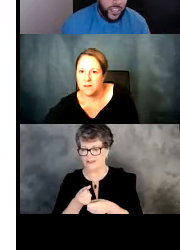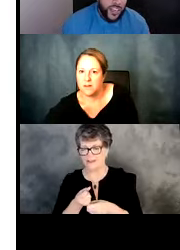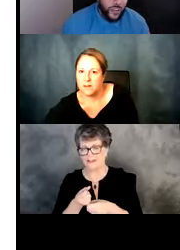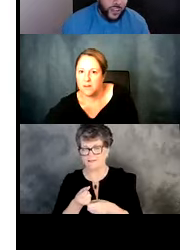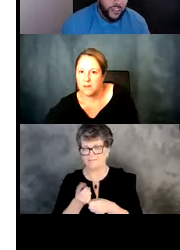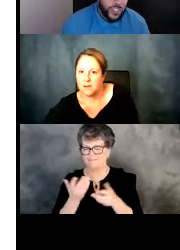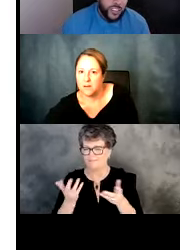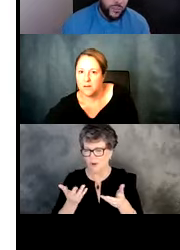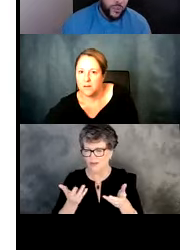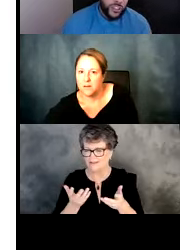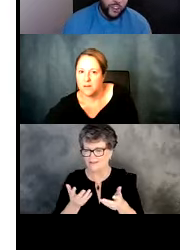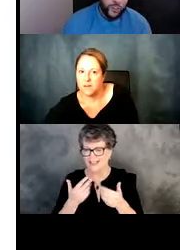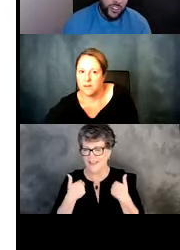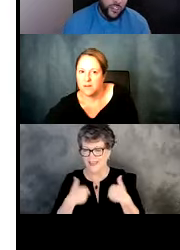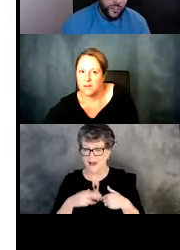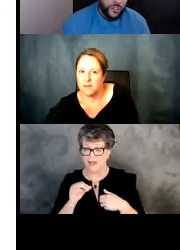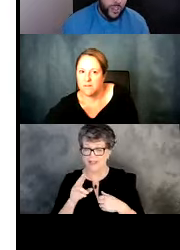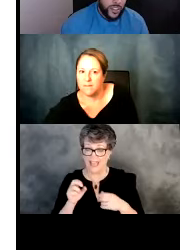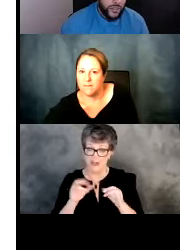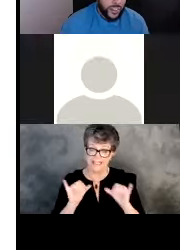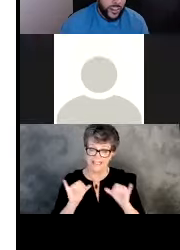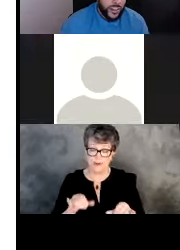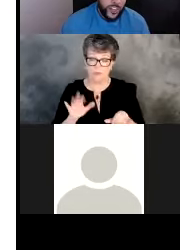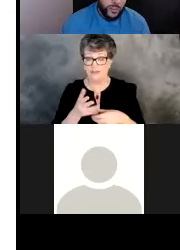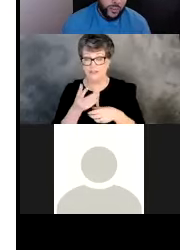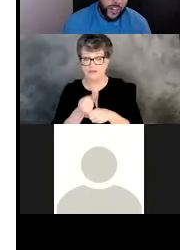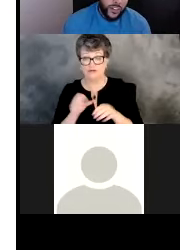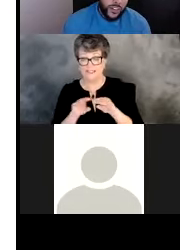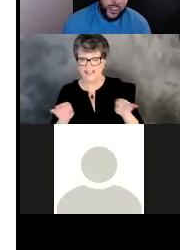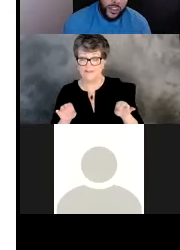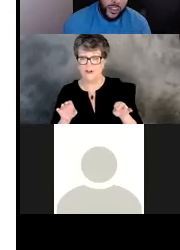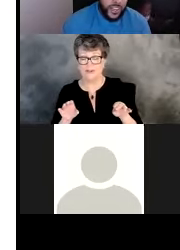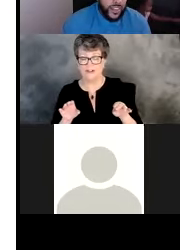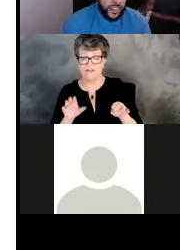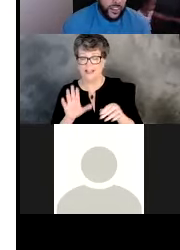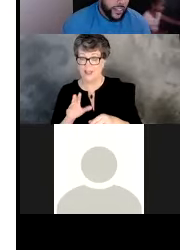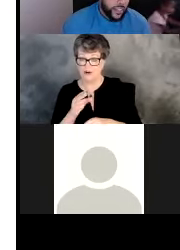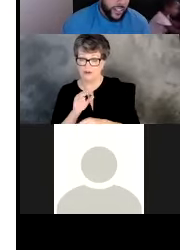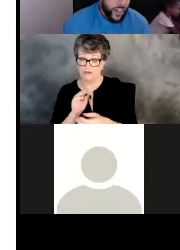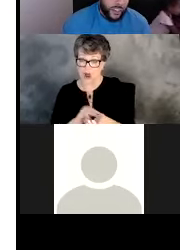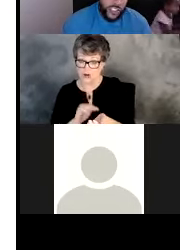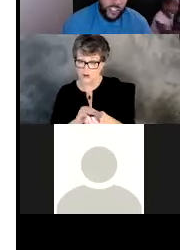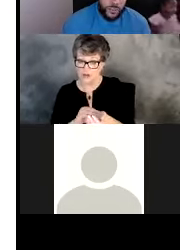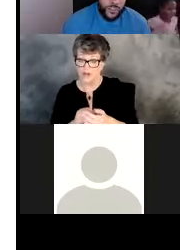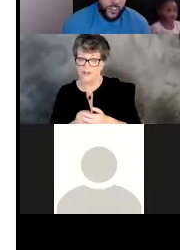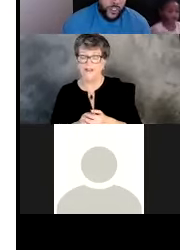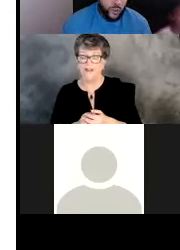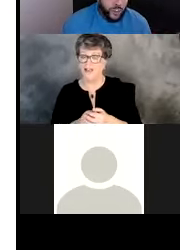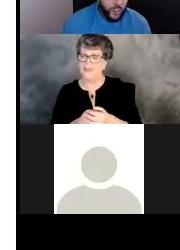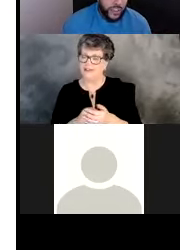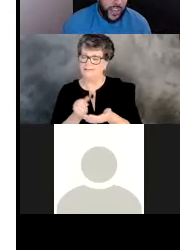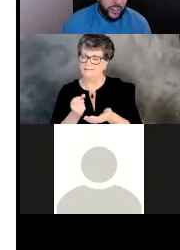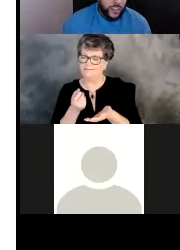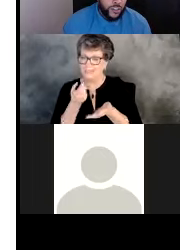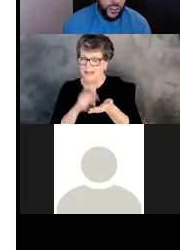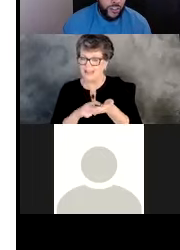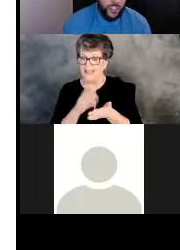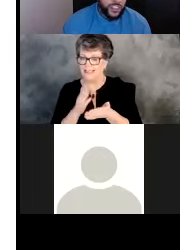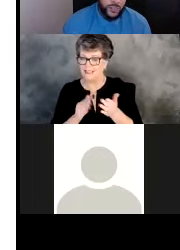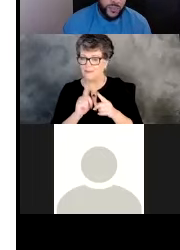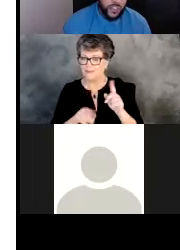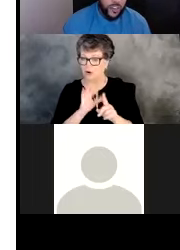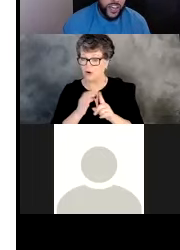level in the healthcare system? What is their trust level in their healthcare provider? And I think like acknowledging from different cultures that, you